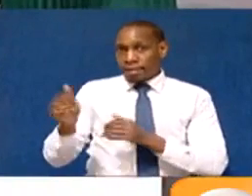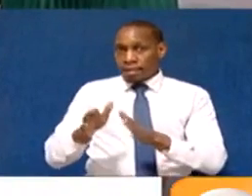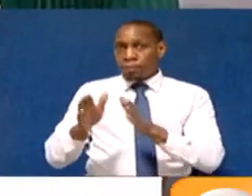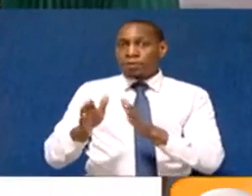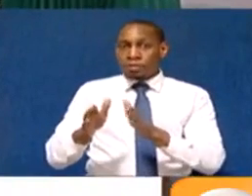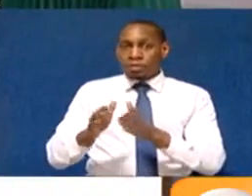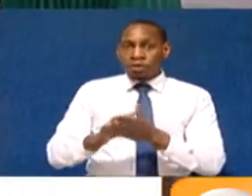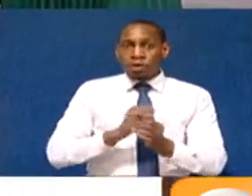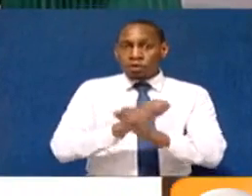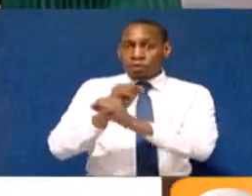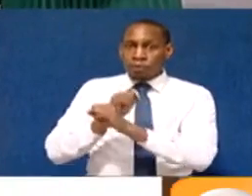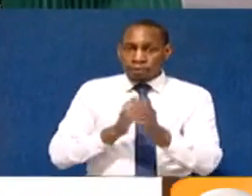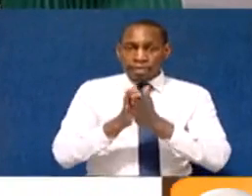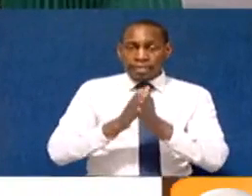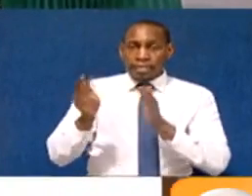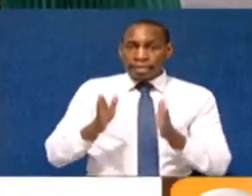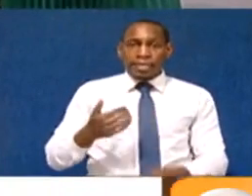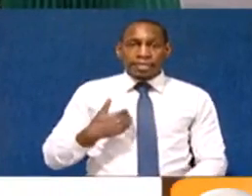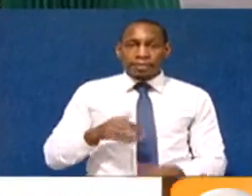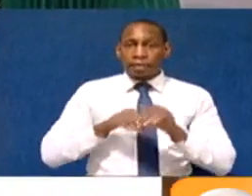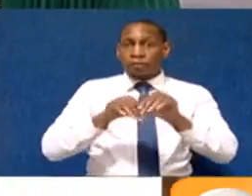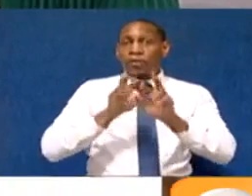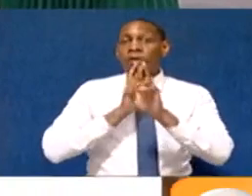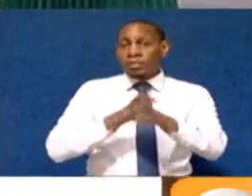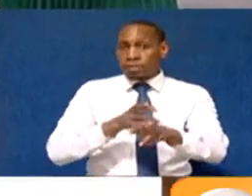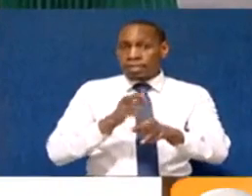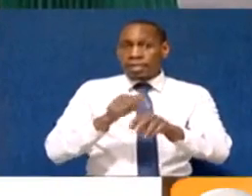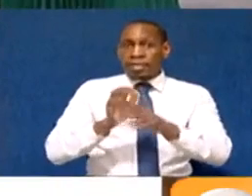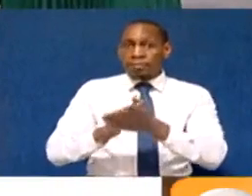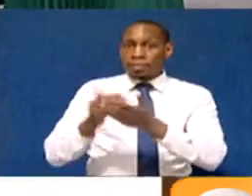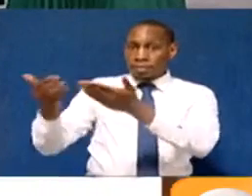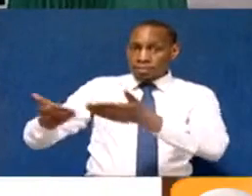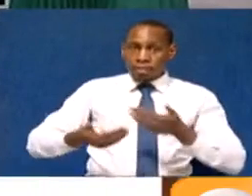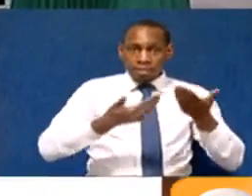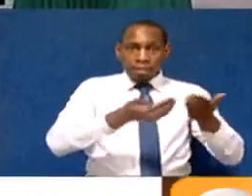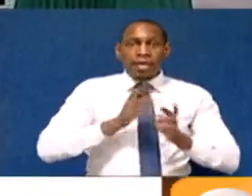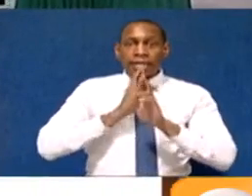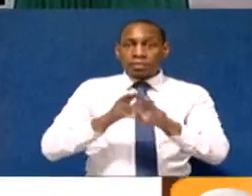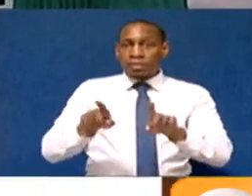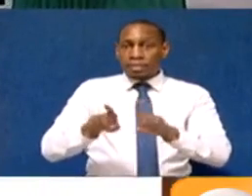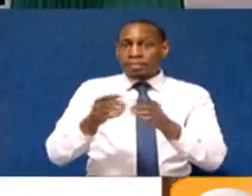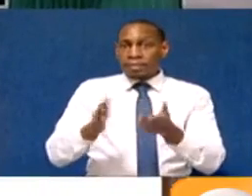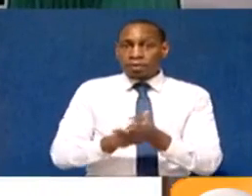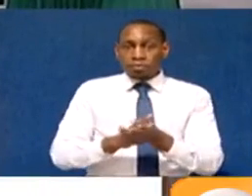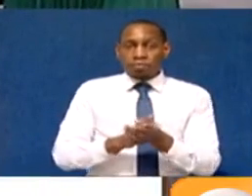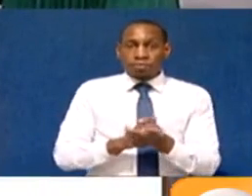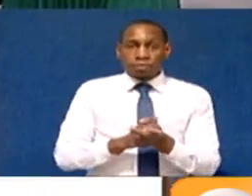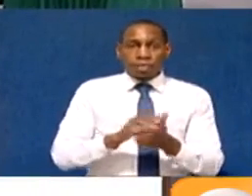to secure the keen interest that Kenyans have in following those results as they come in. Results that are not just